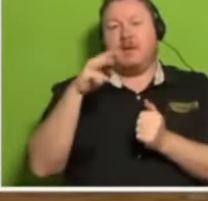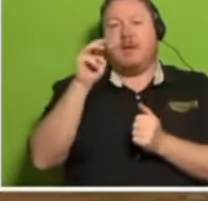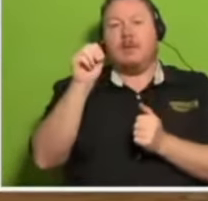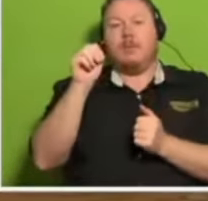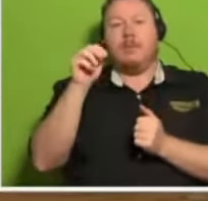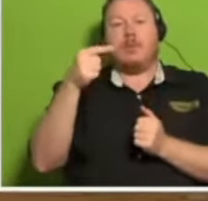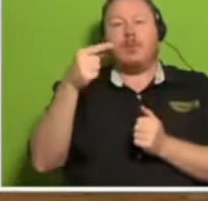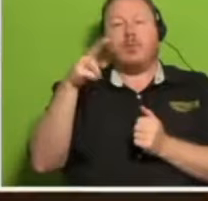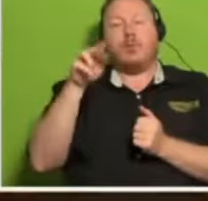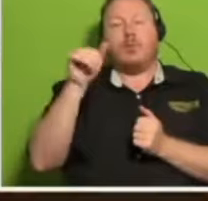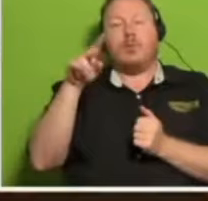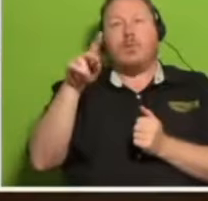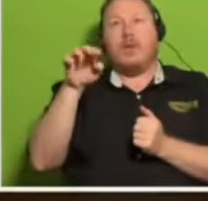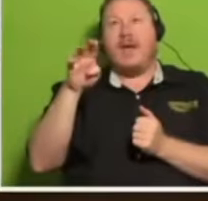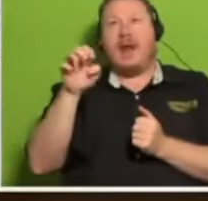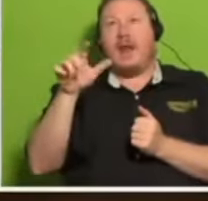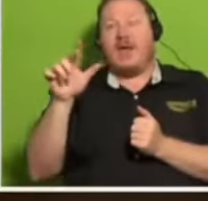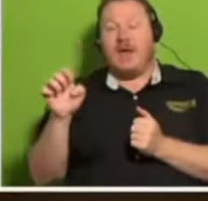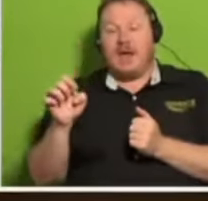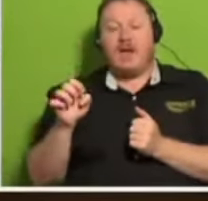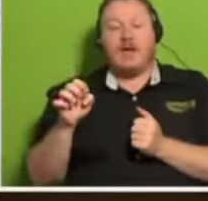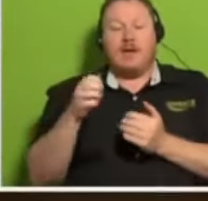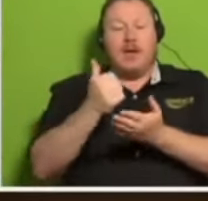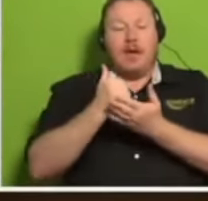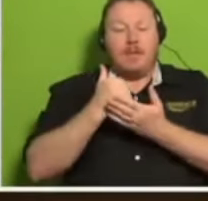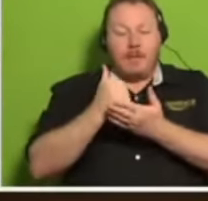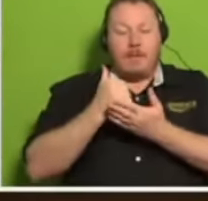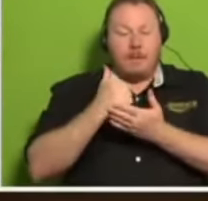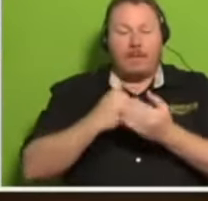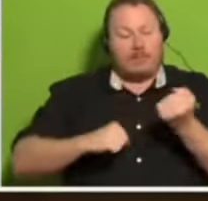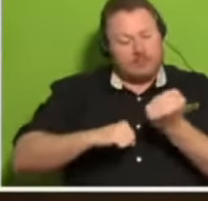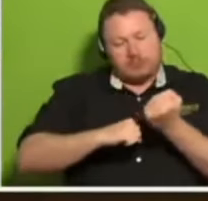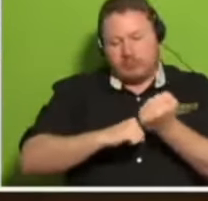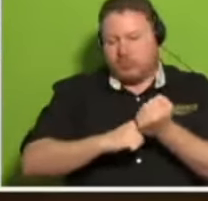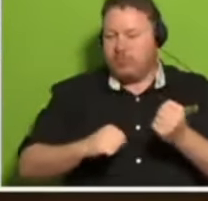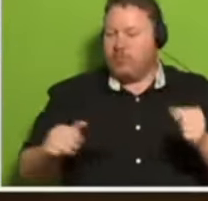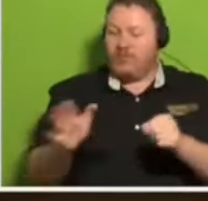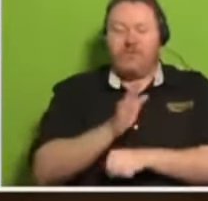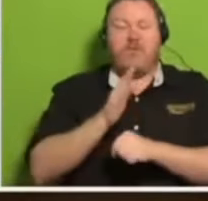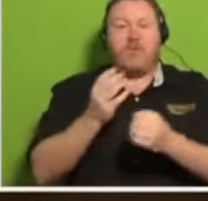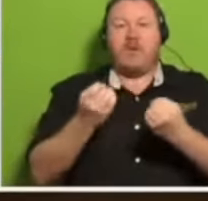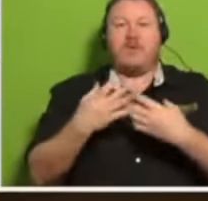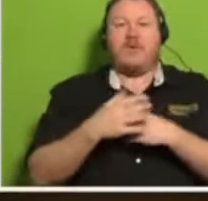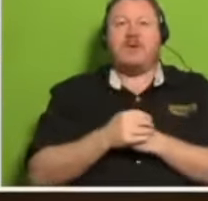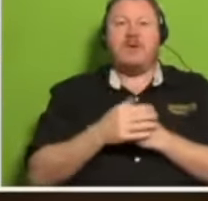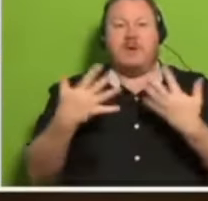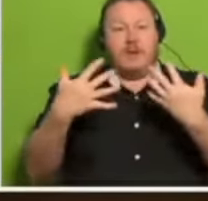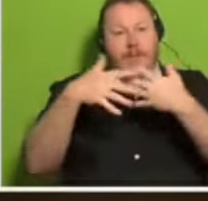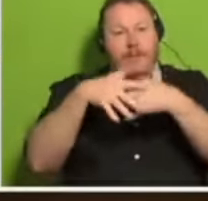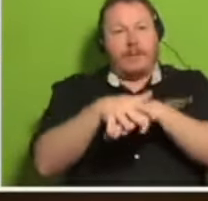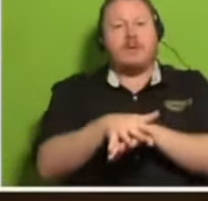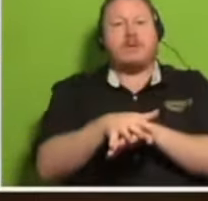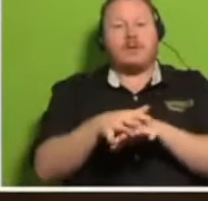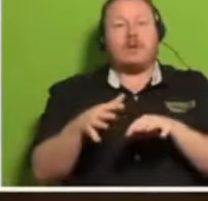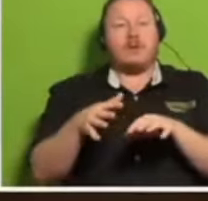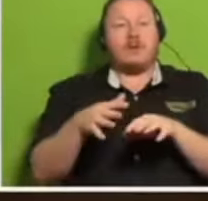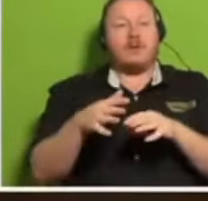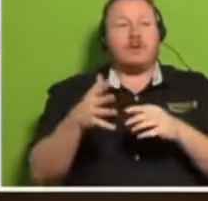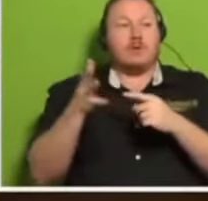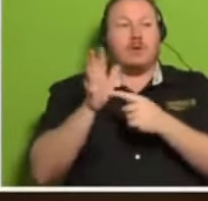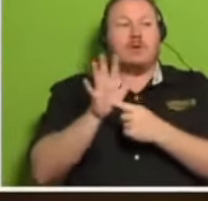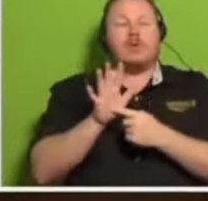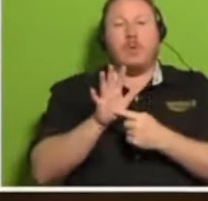for his support and unmatched team spirit since my appointment. And it is a synergy that shows